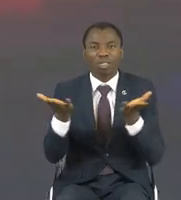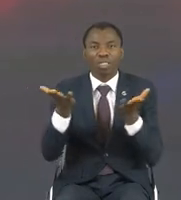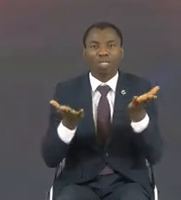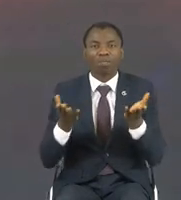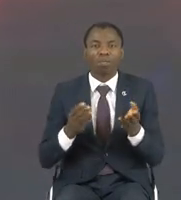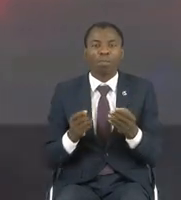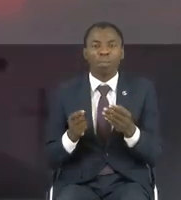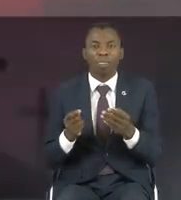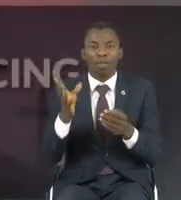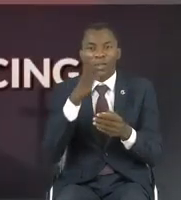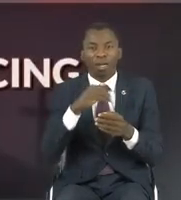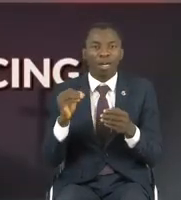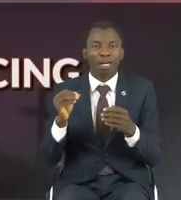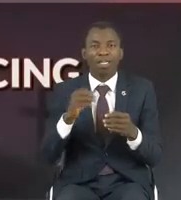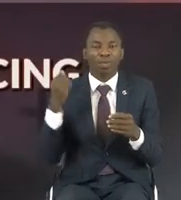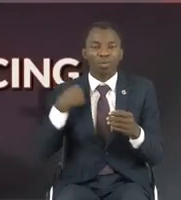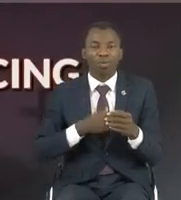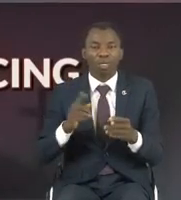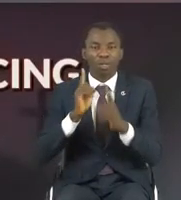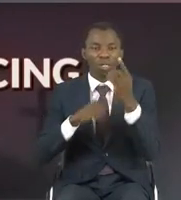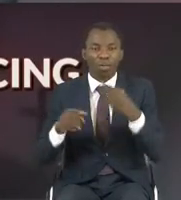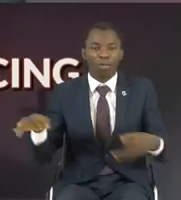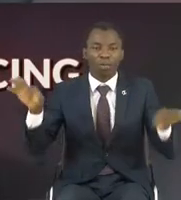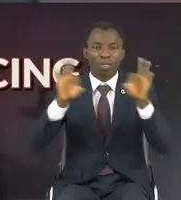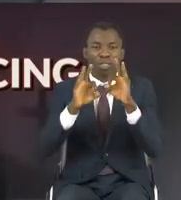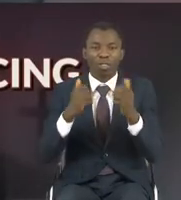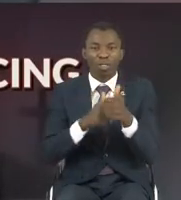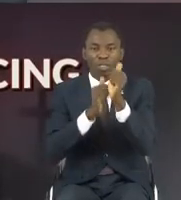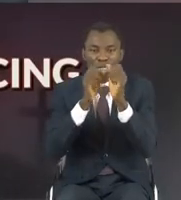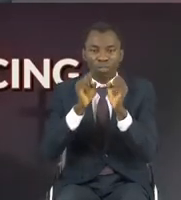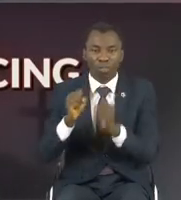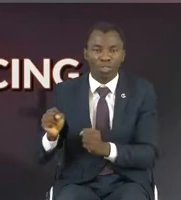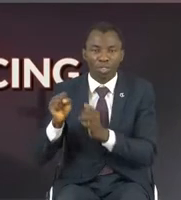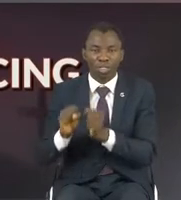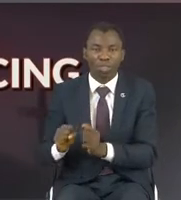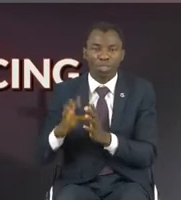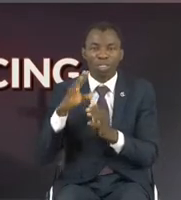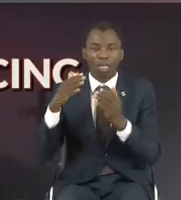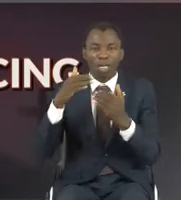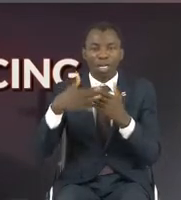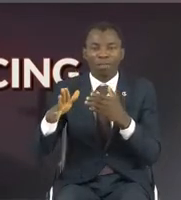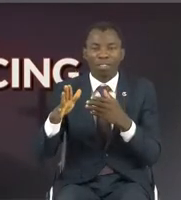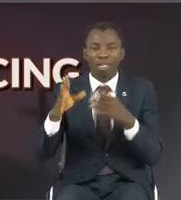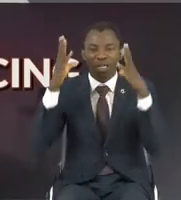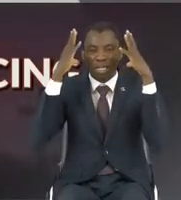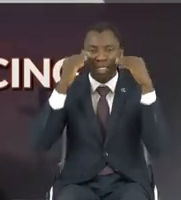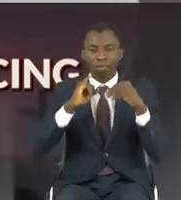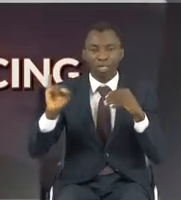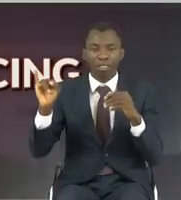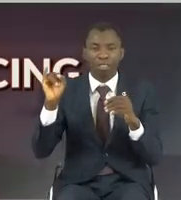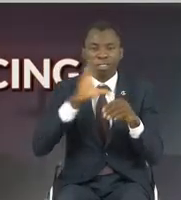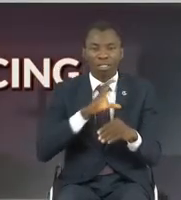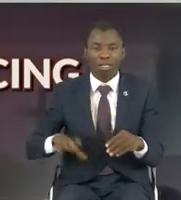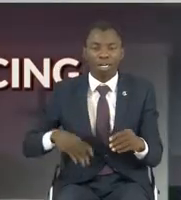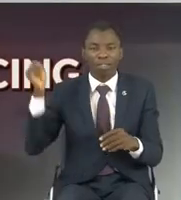precious discipleship after experiencing Christ's gracious